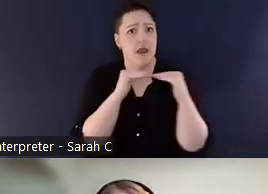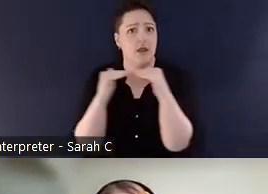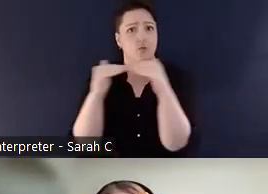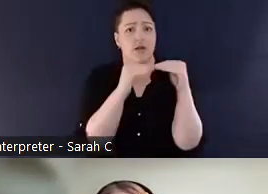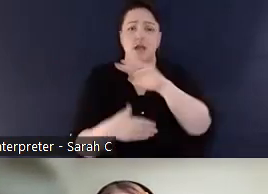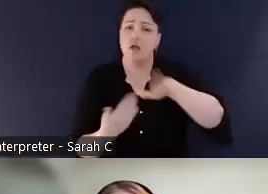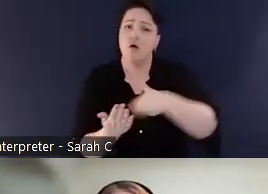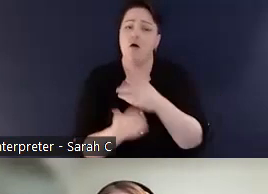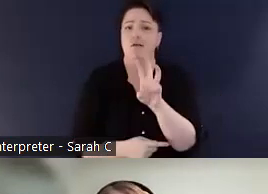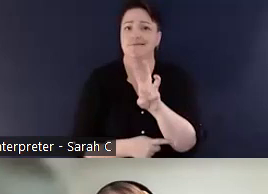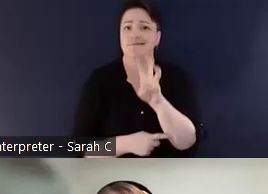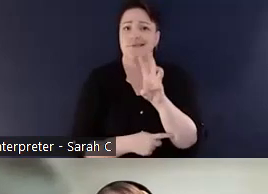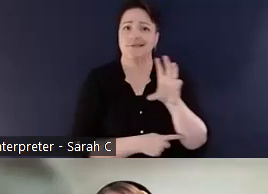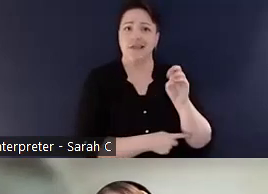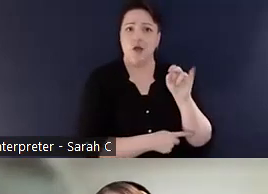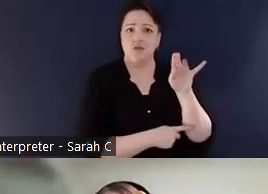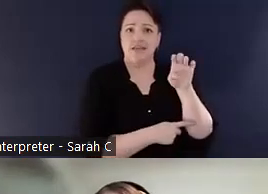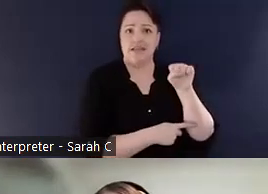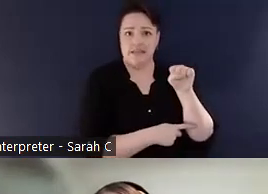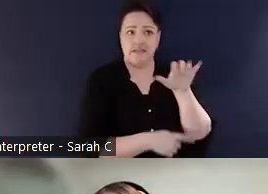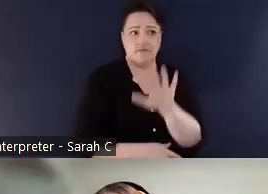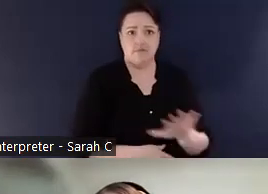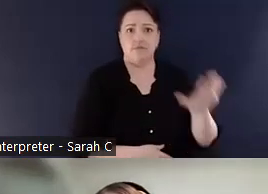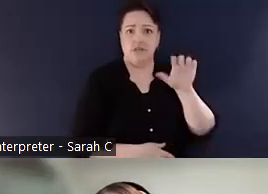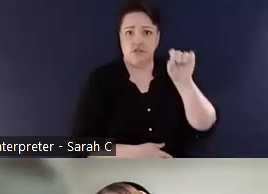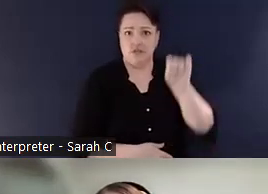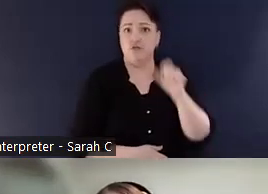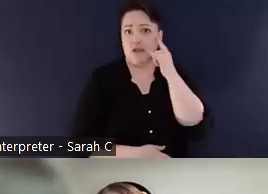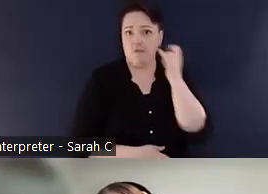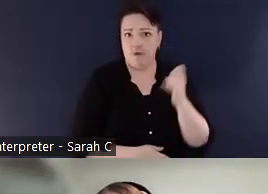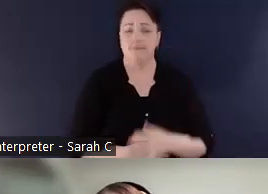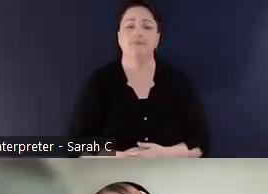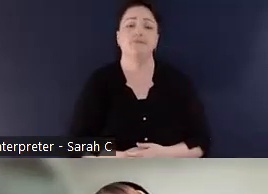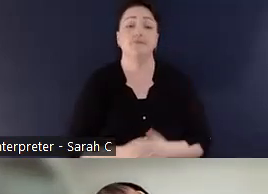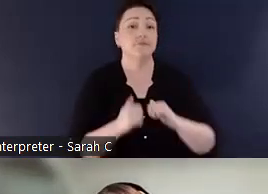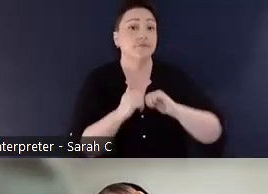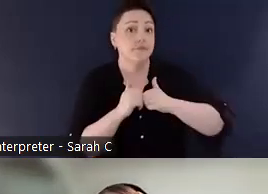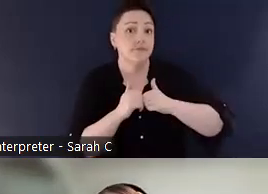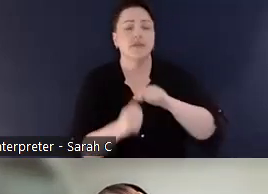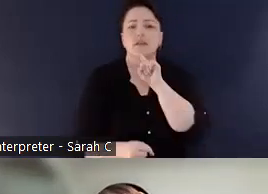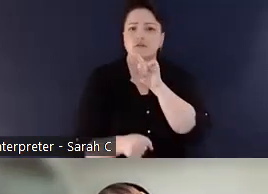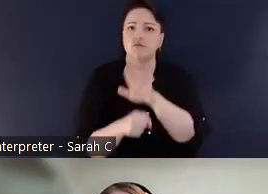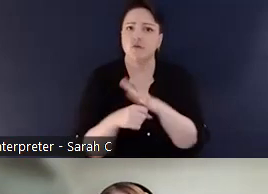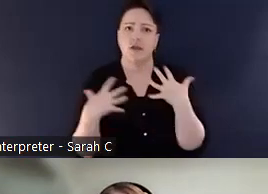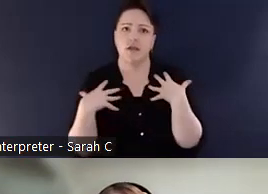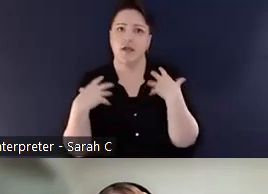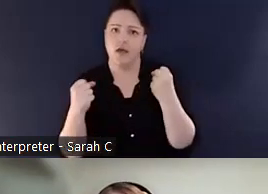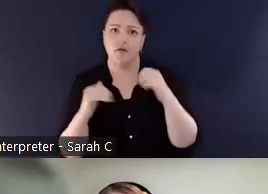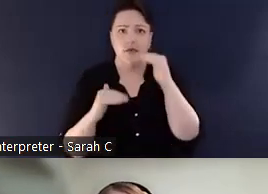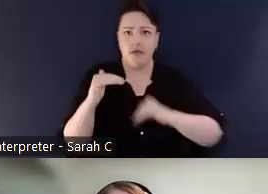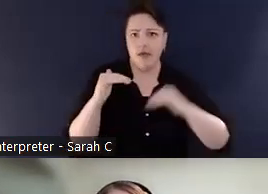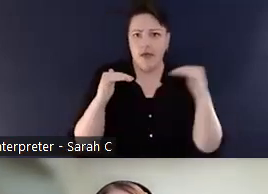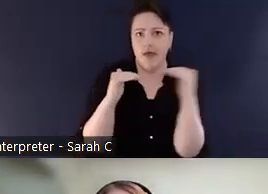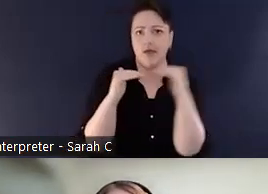counties in Southern California. And doing this by ensuring health and equity in regional land use and transportation